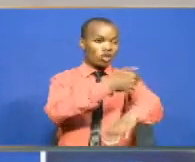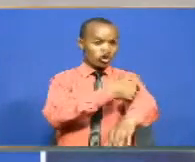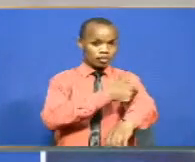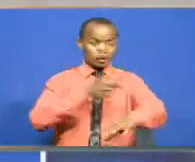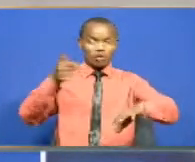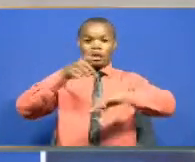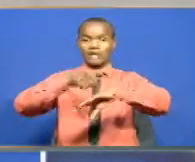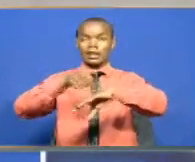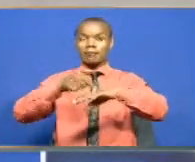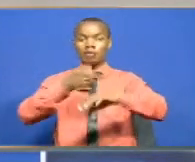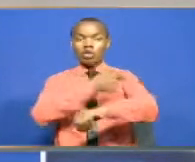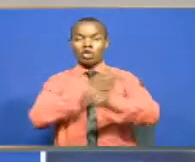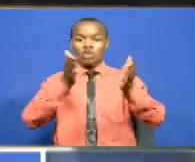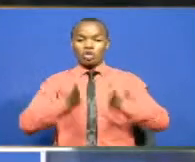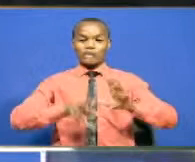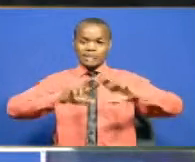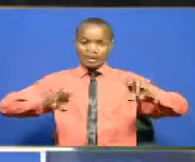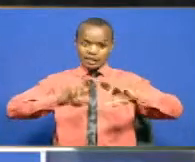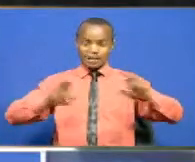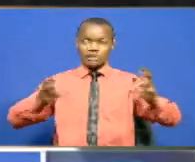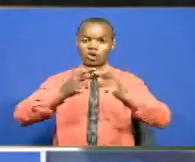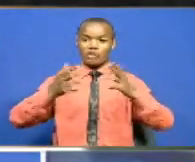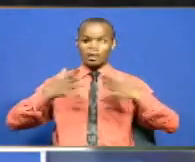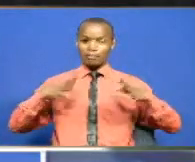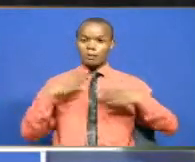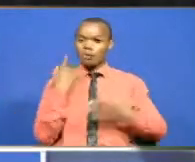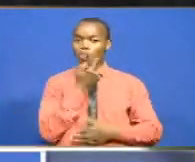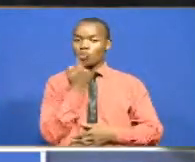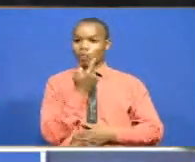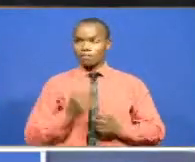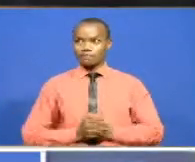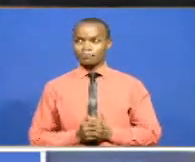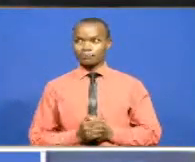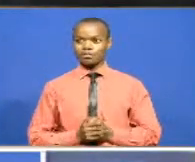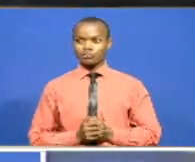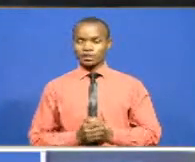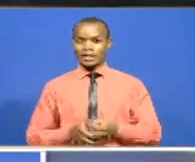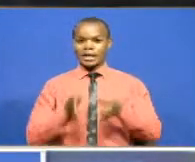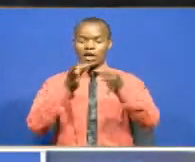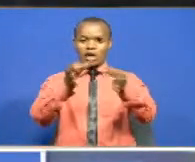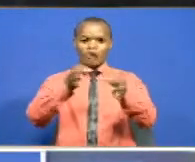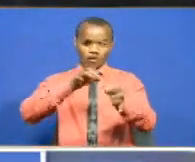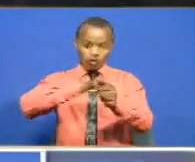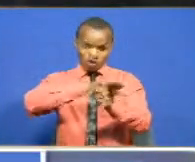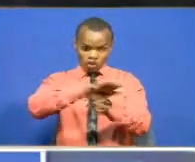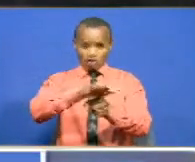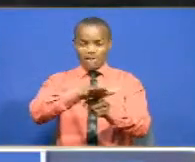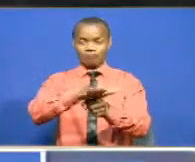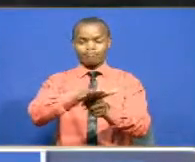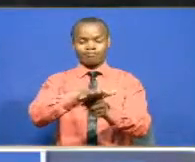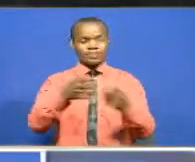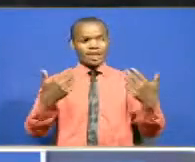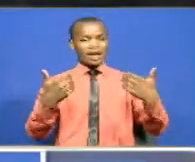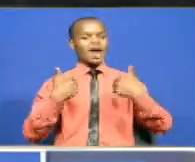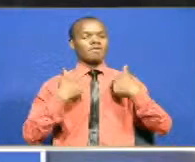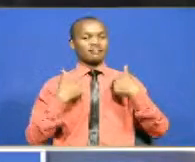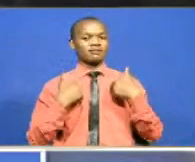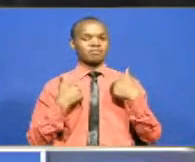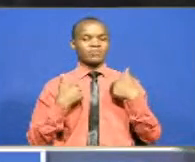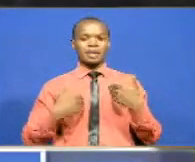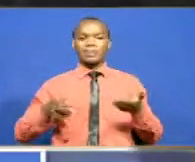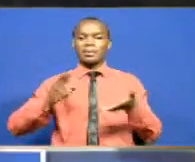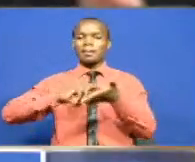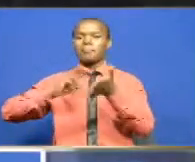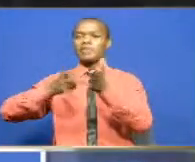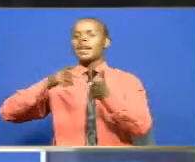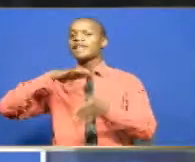officials search for his contacts. Ukisikia ati fulani yako na corona, that does not mean that the